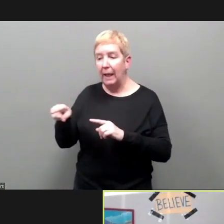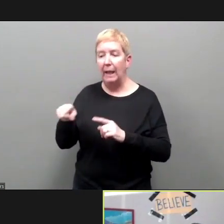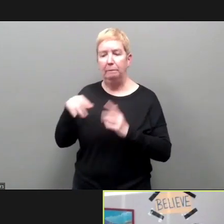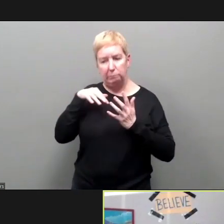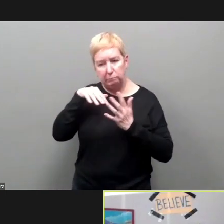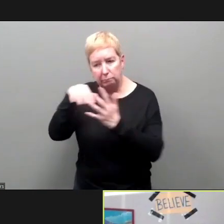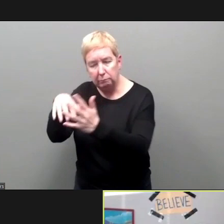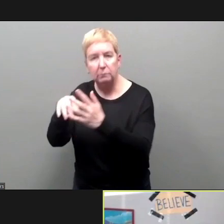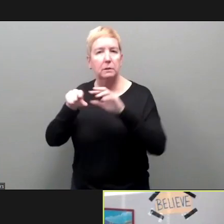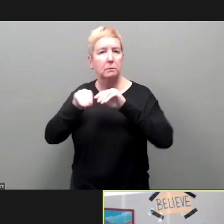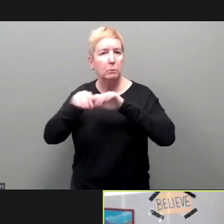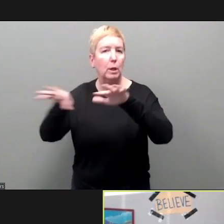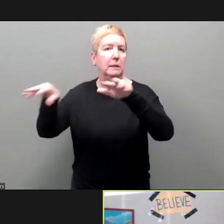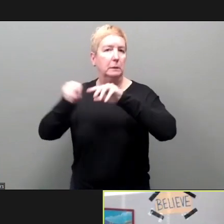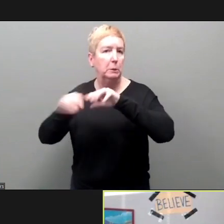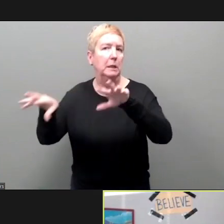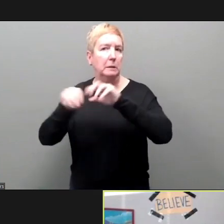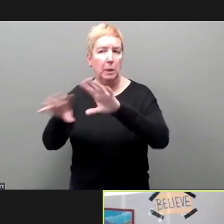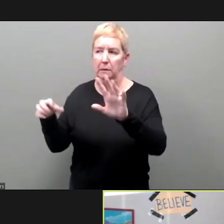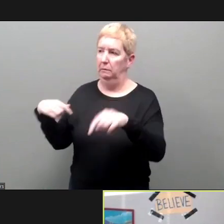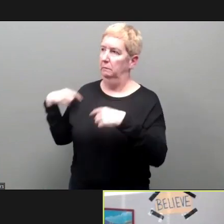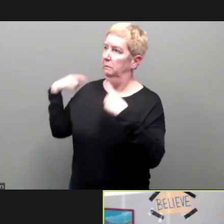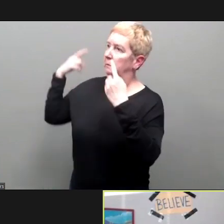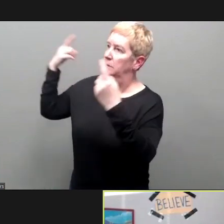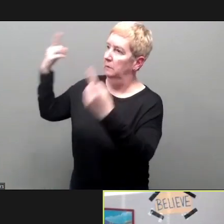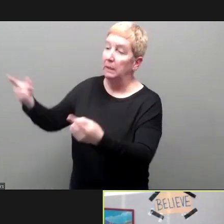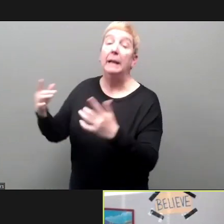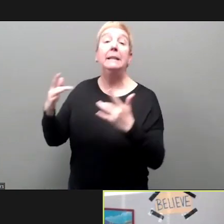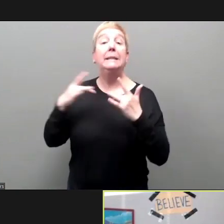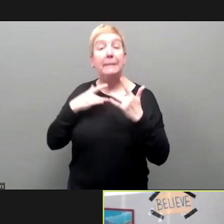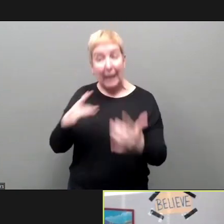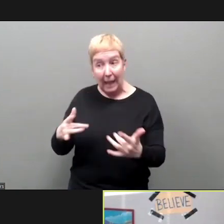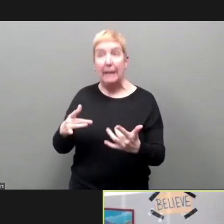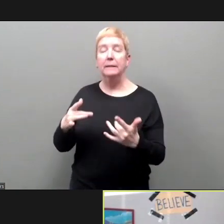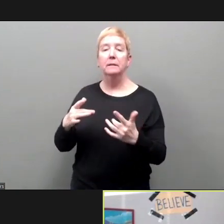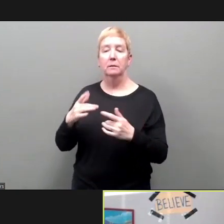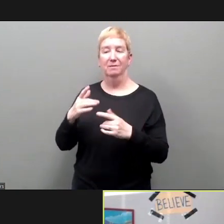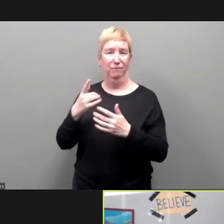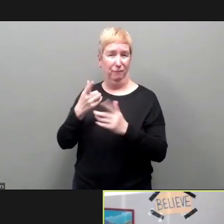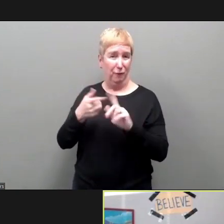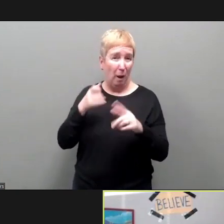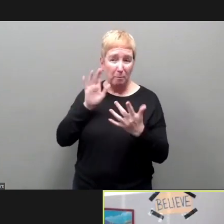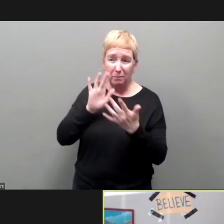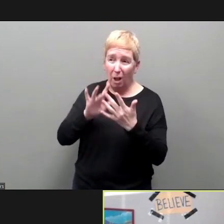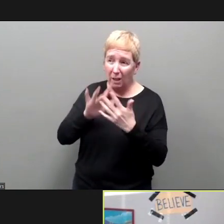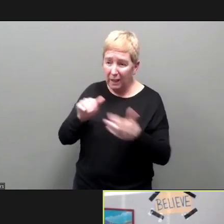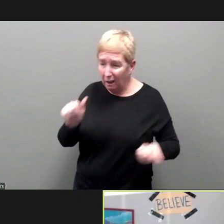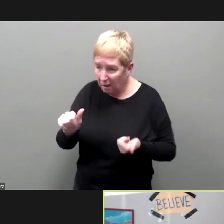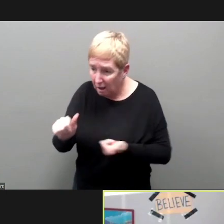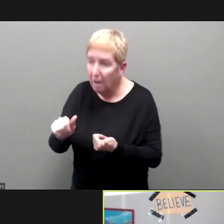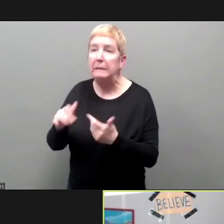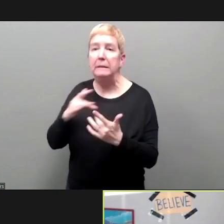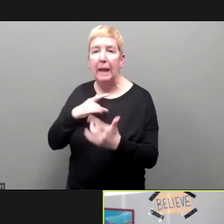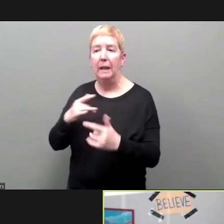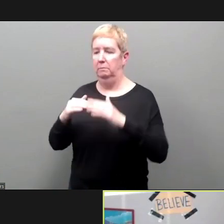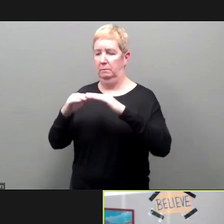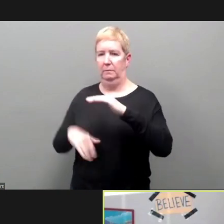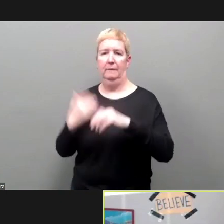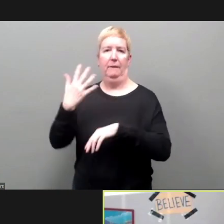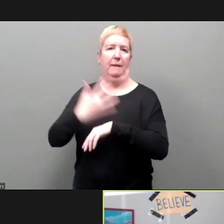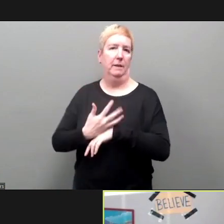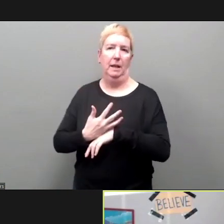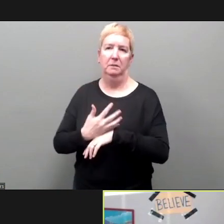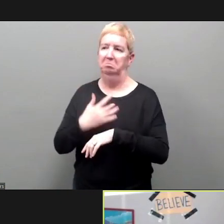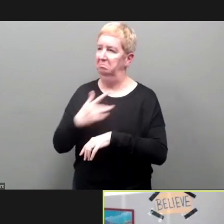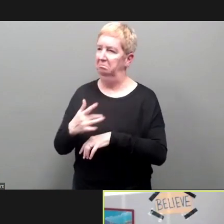rates. Once again, that most of the transmission happens before the 5 days, and then less transmission after